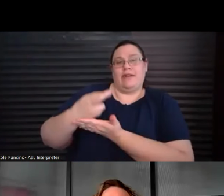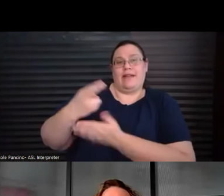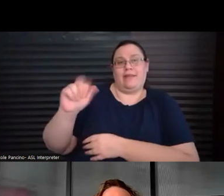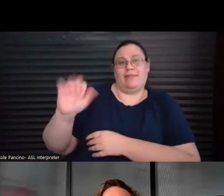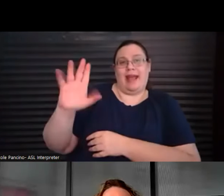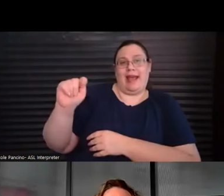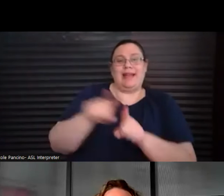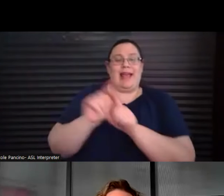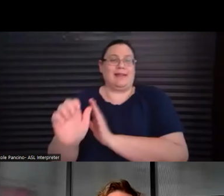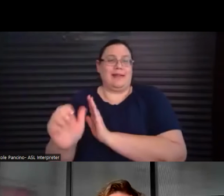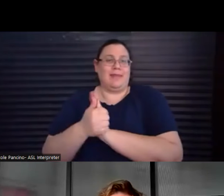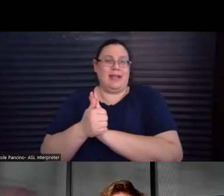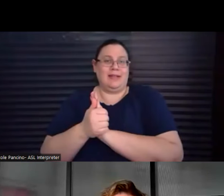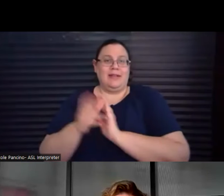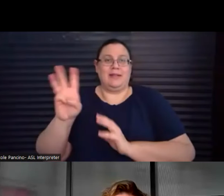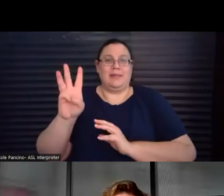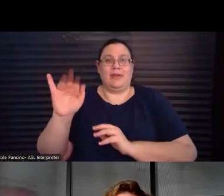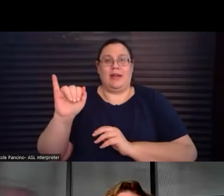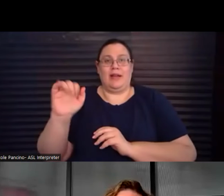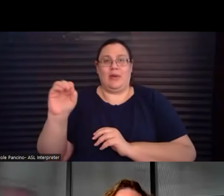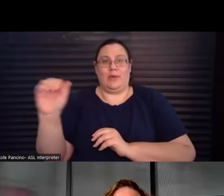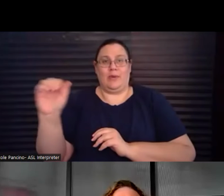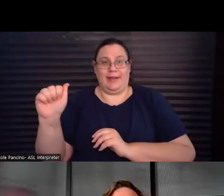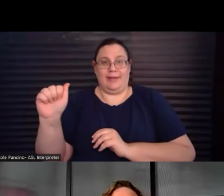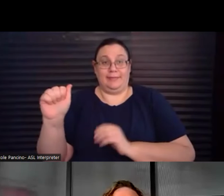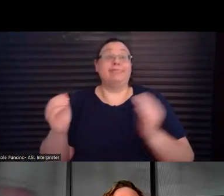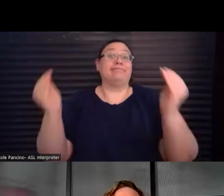by WIOA. Next slide, please.